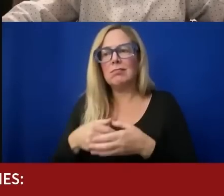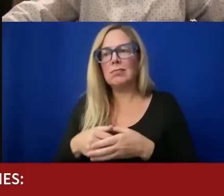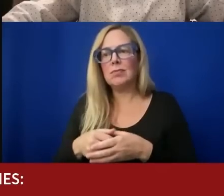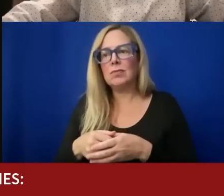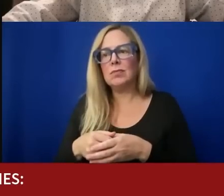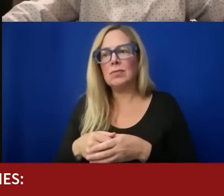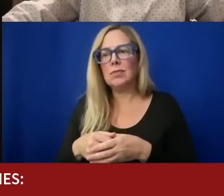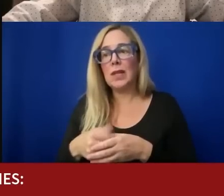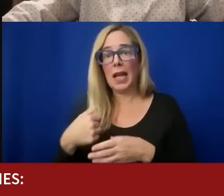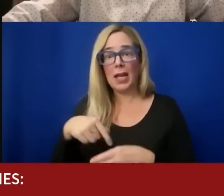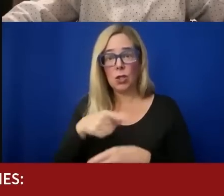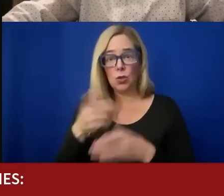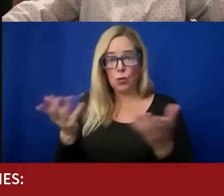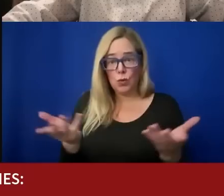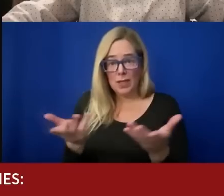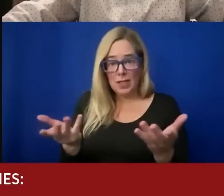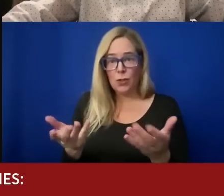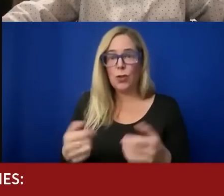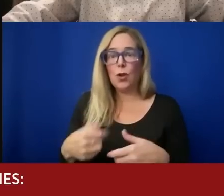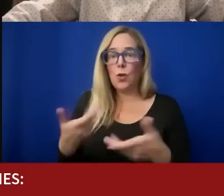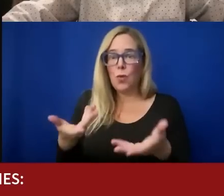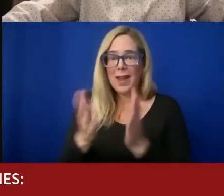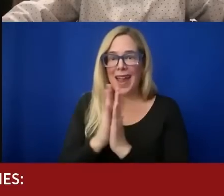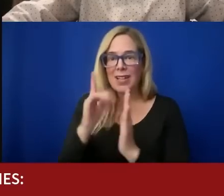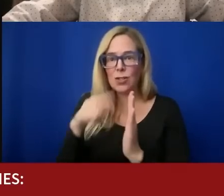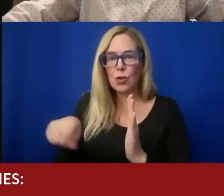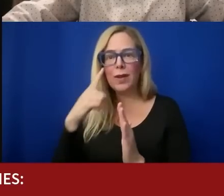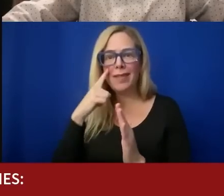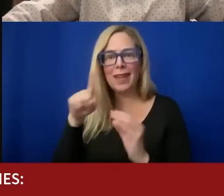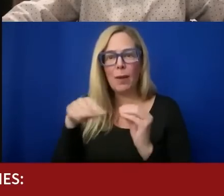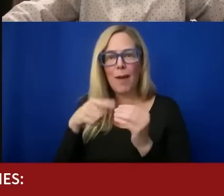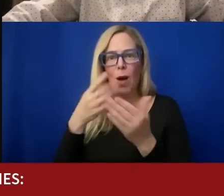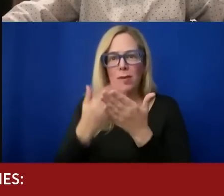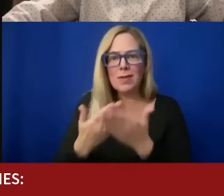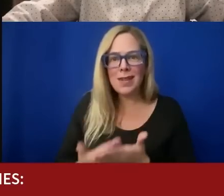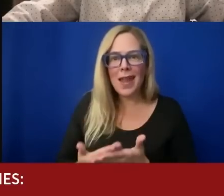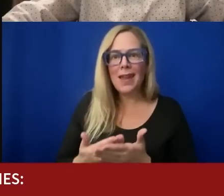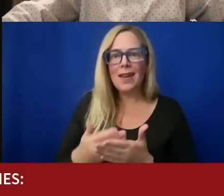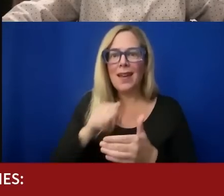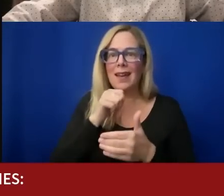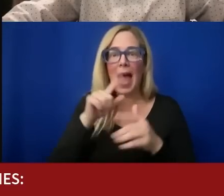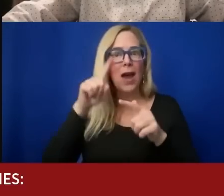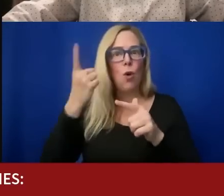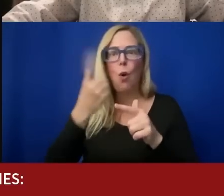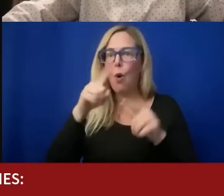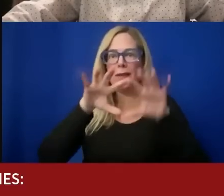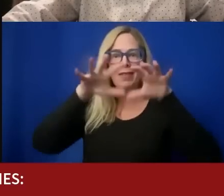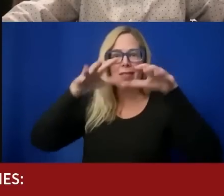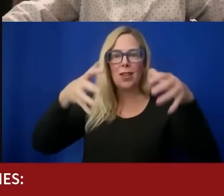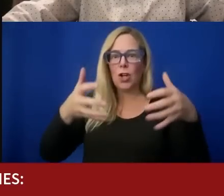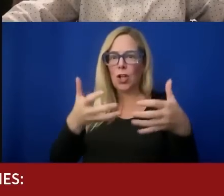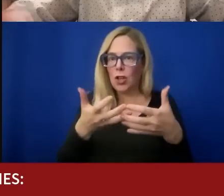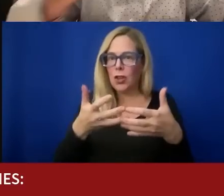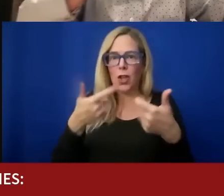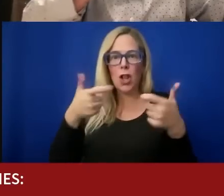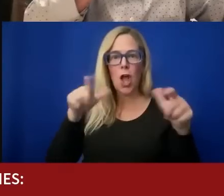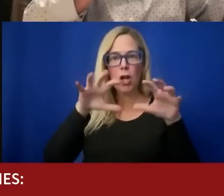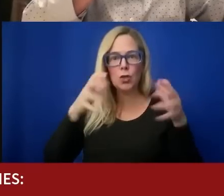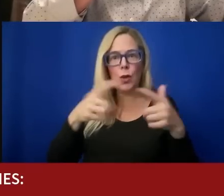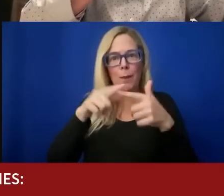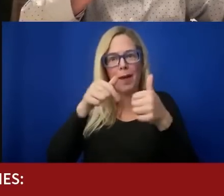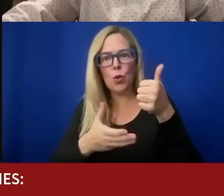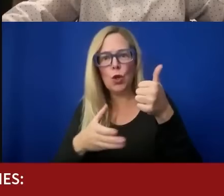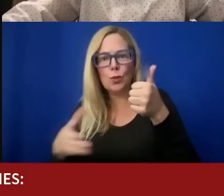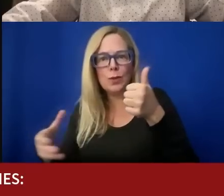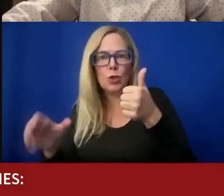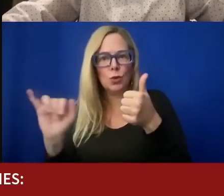push folks to think about the subgroup level data, right? Not only think about the large group in its entirety, but think about how